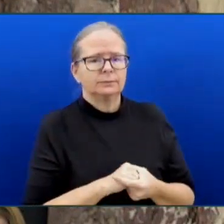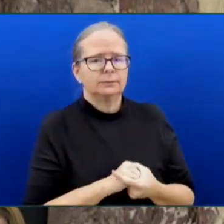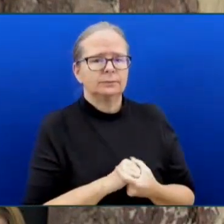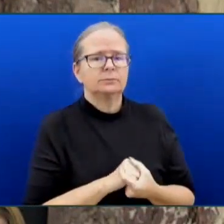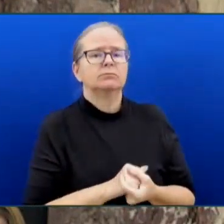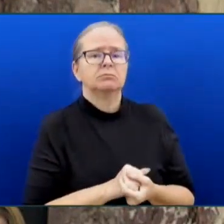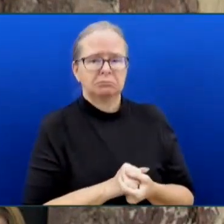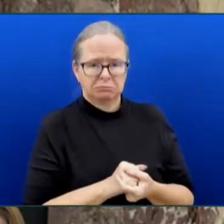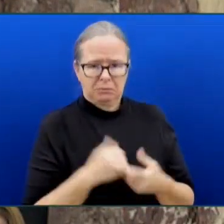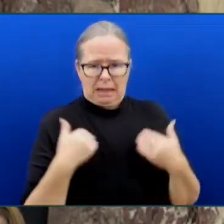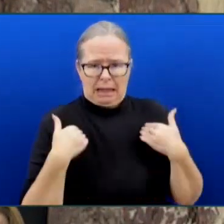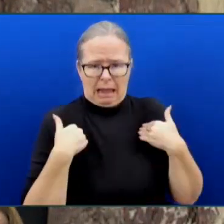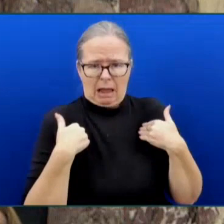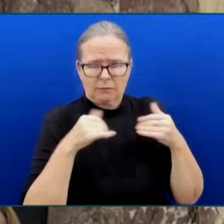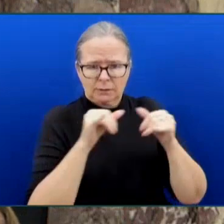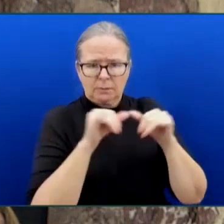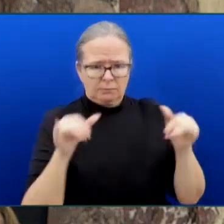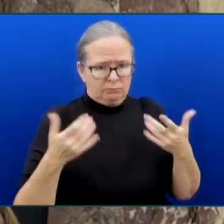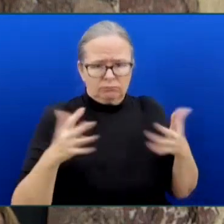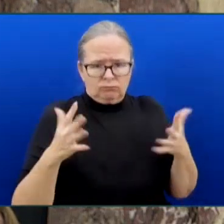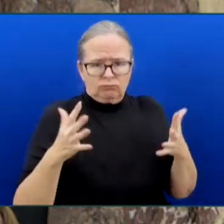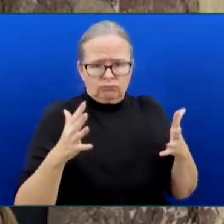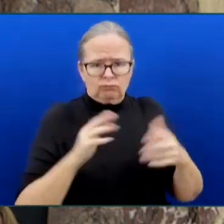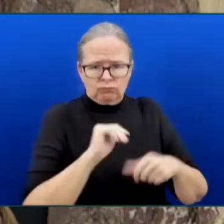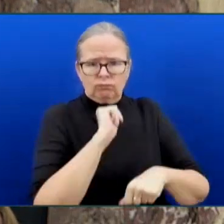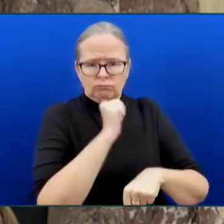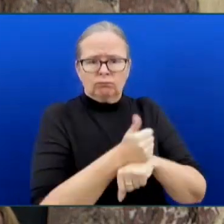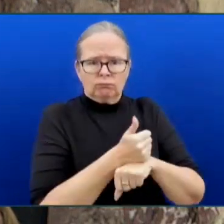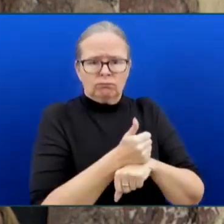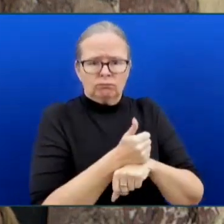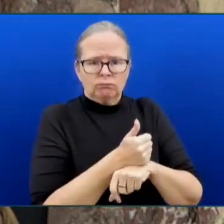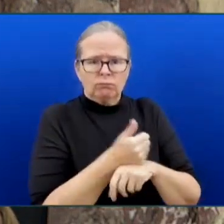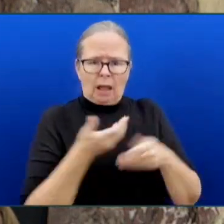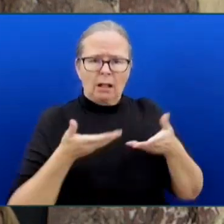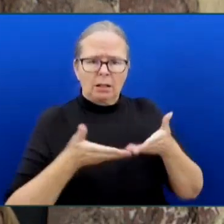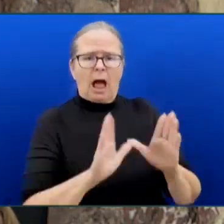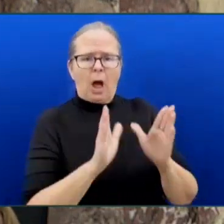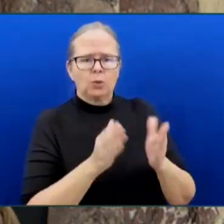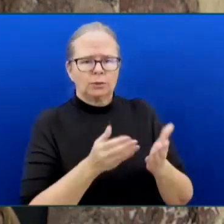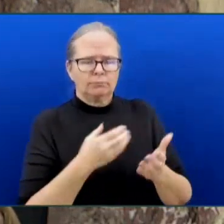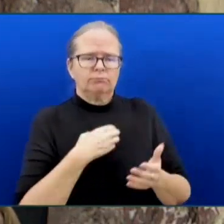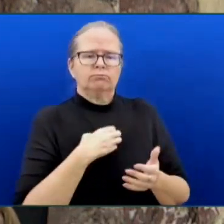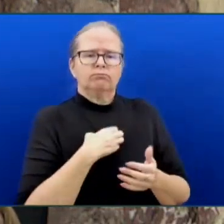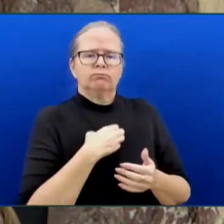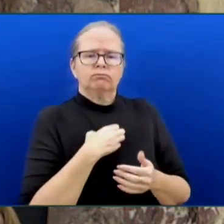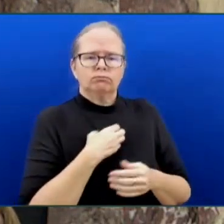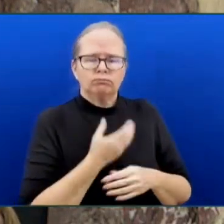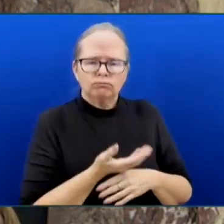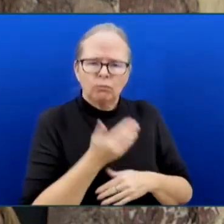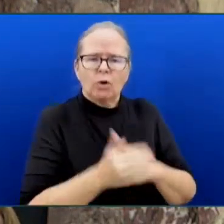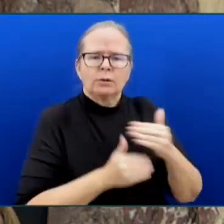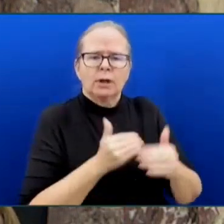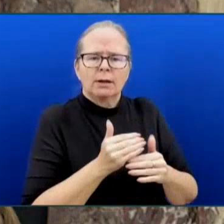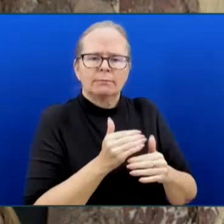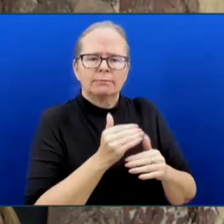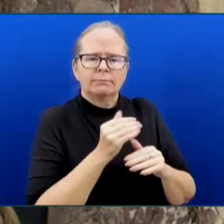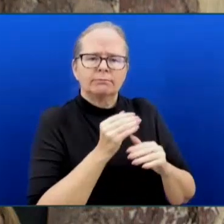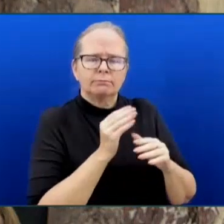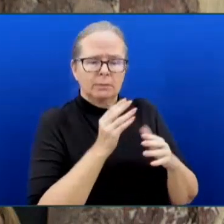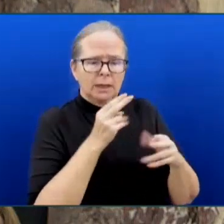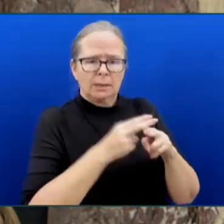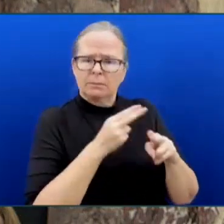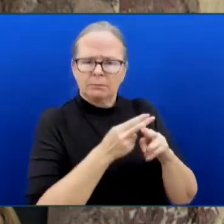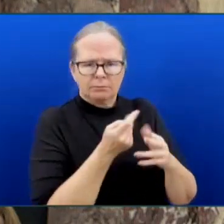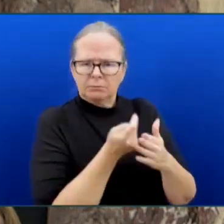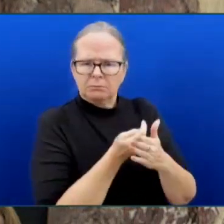make complaint and to have those complaints treated anonymously. Equally, Honourable Speaker, we're doing, I